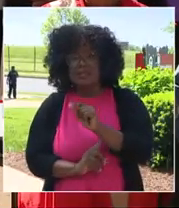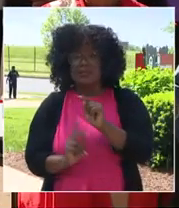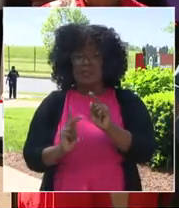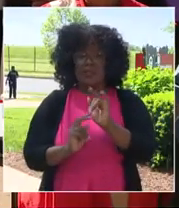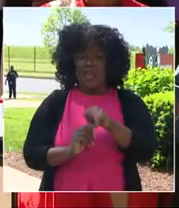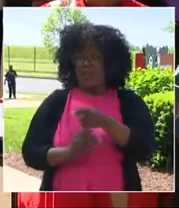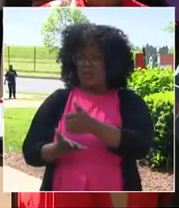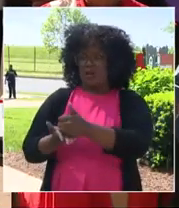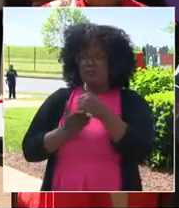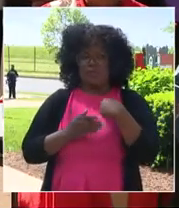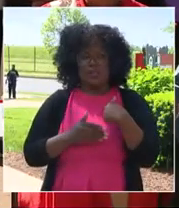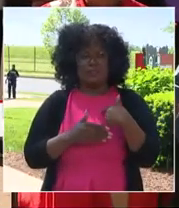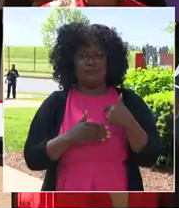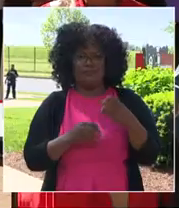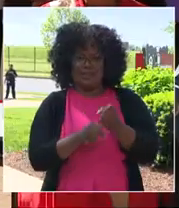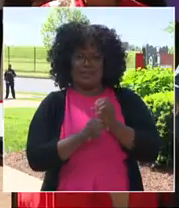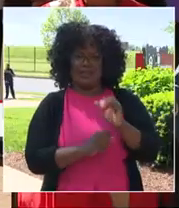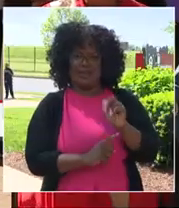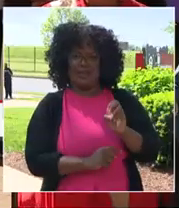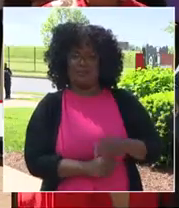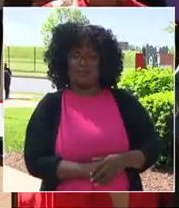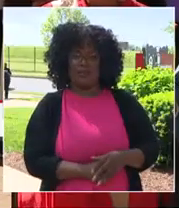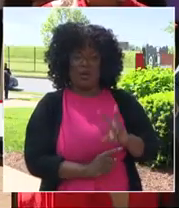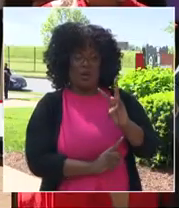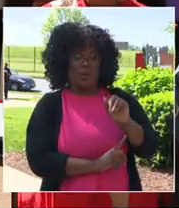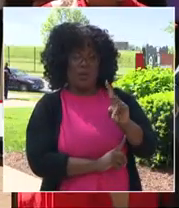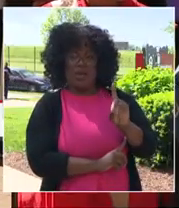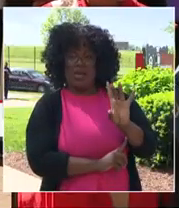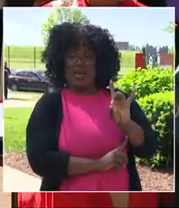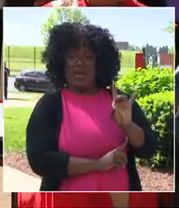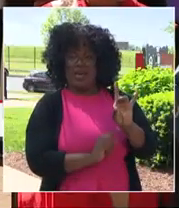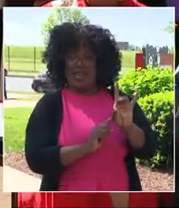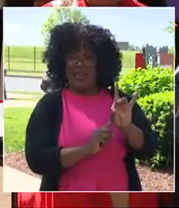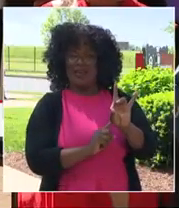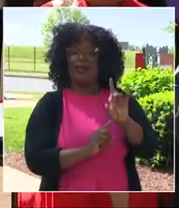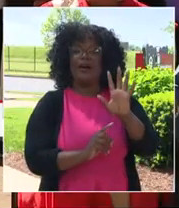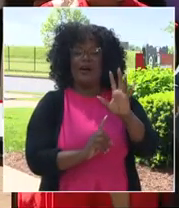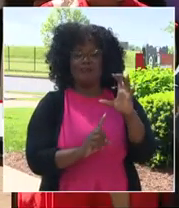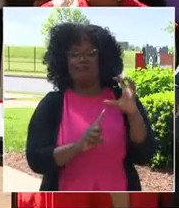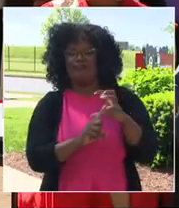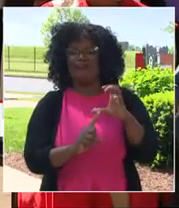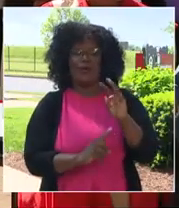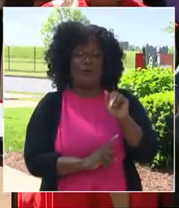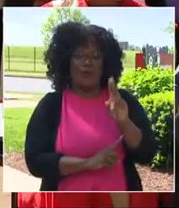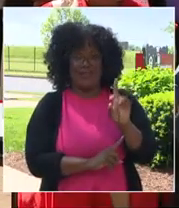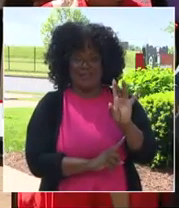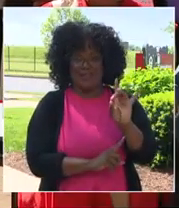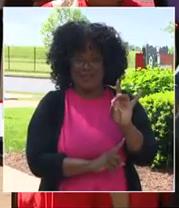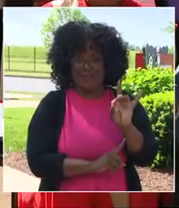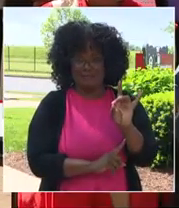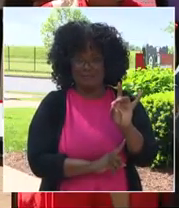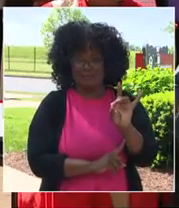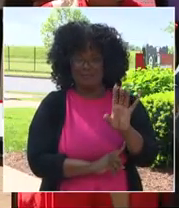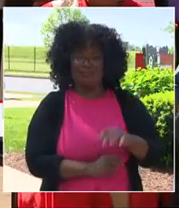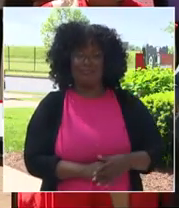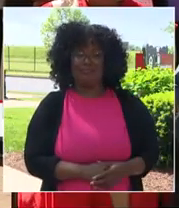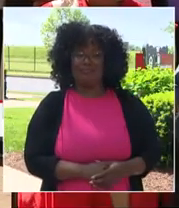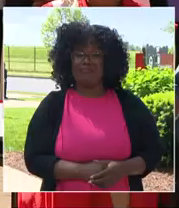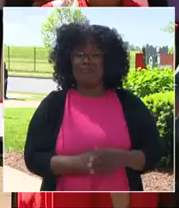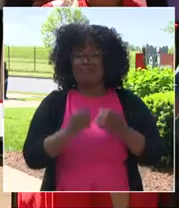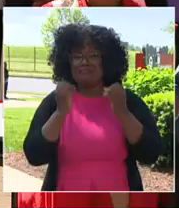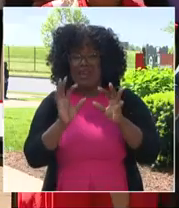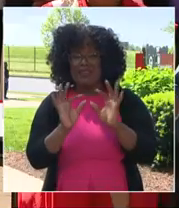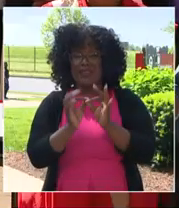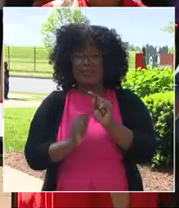So in Ward 8, well, the great Ward 8, and across the district, thousands of families are walking a delicate line every day. They're trying to hold